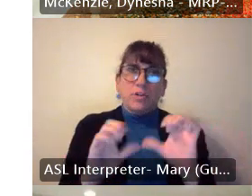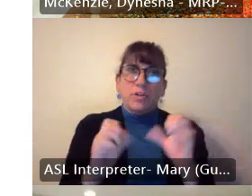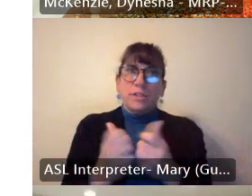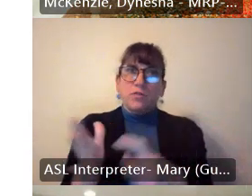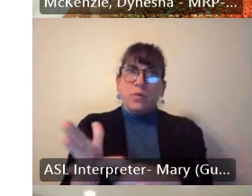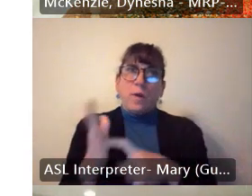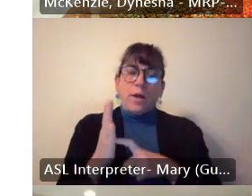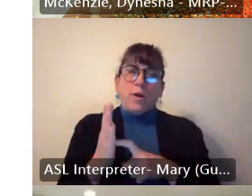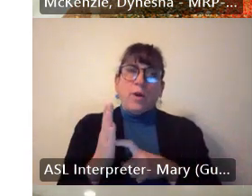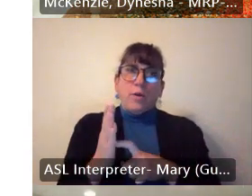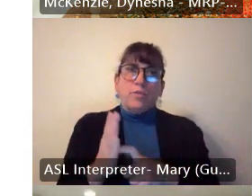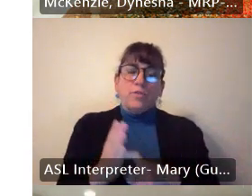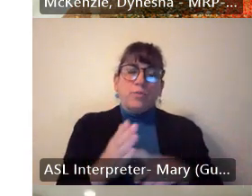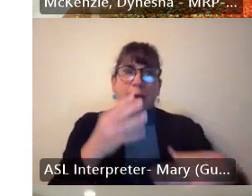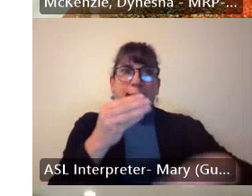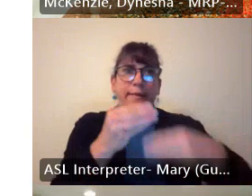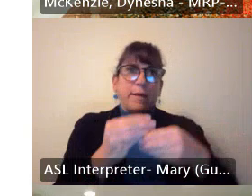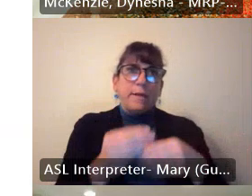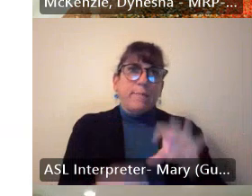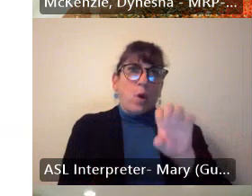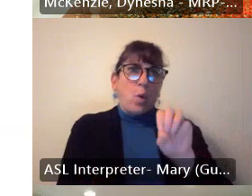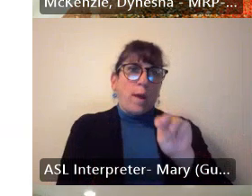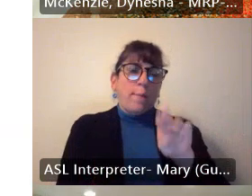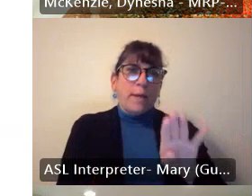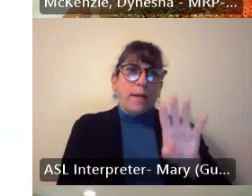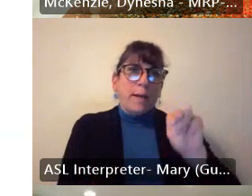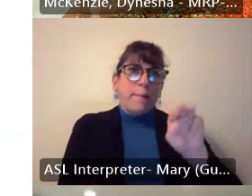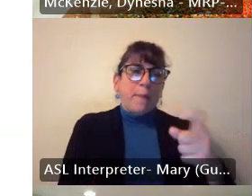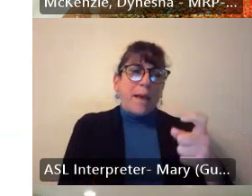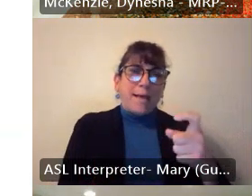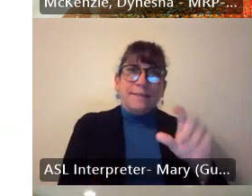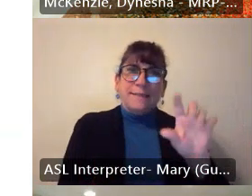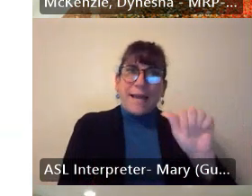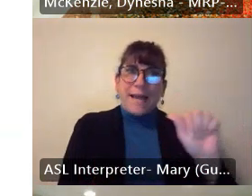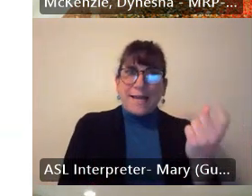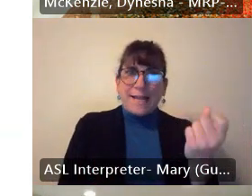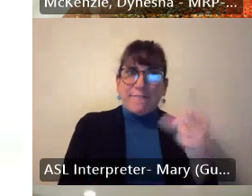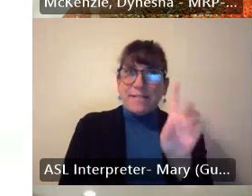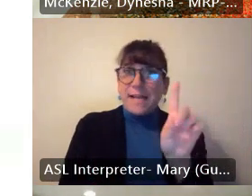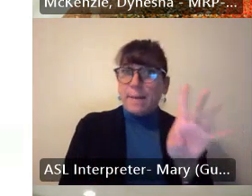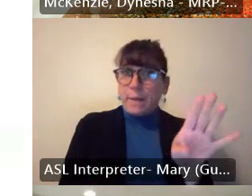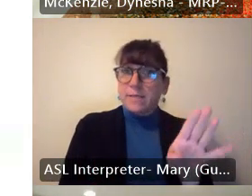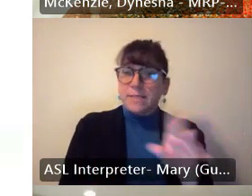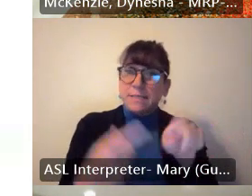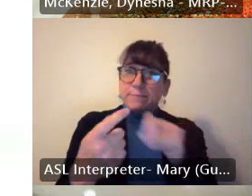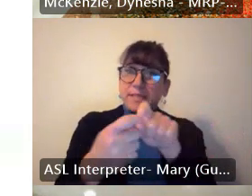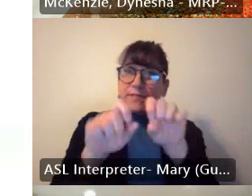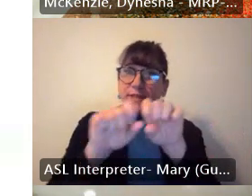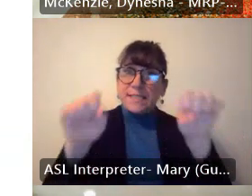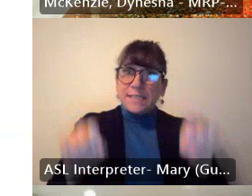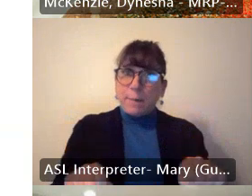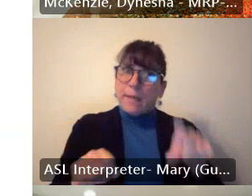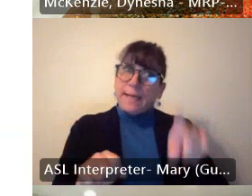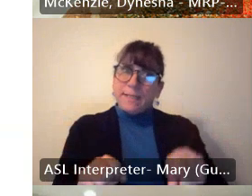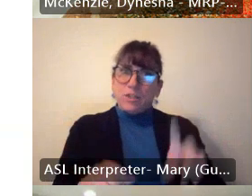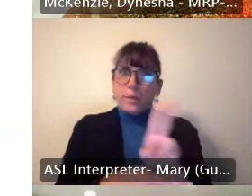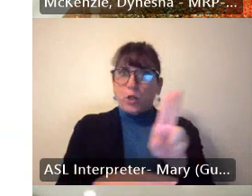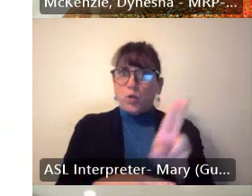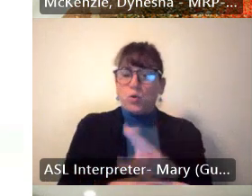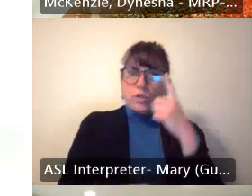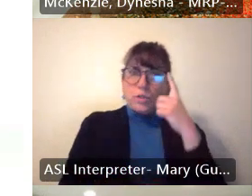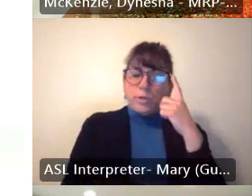put them into OMB's Max A-11 budget database, and there is a specific system that needs to be used